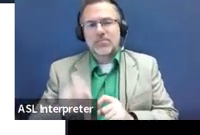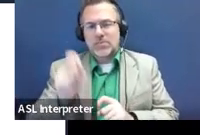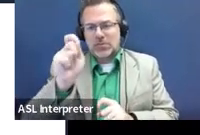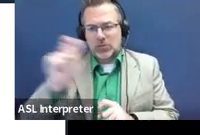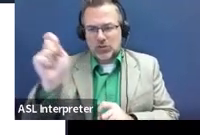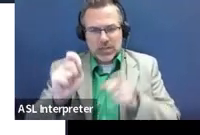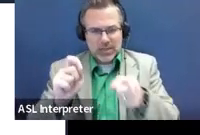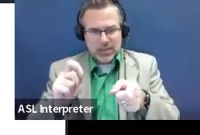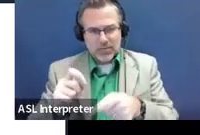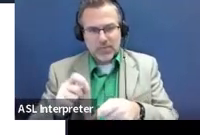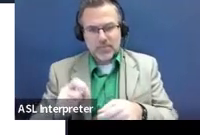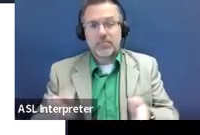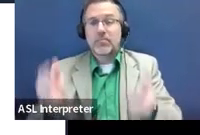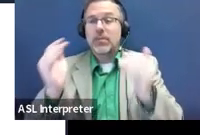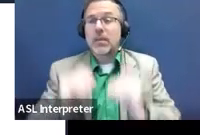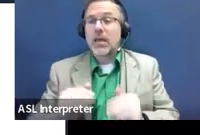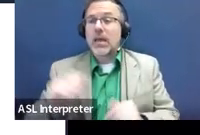notice,